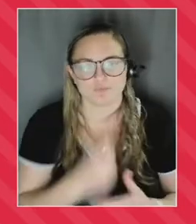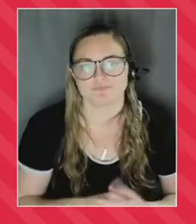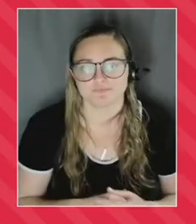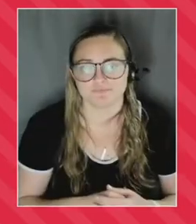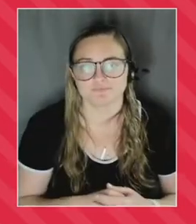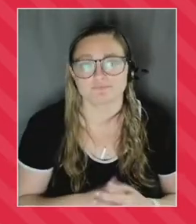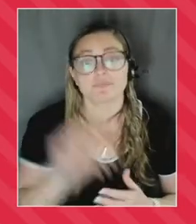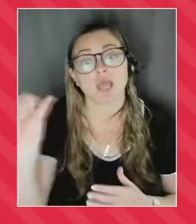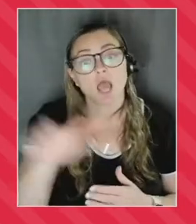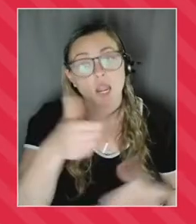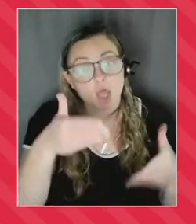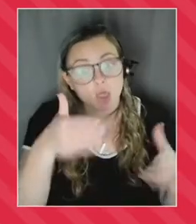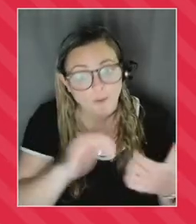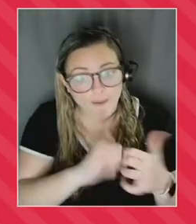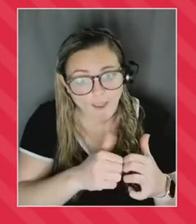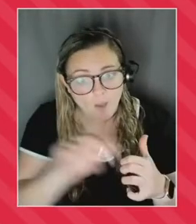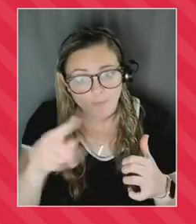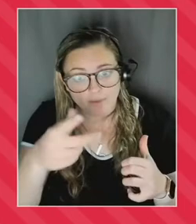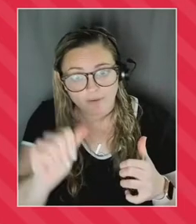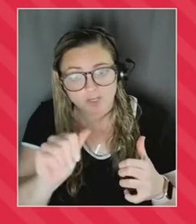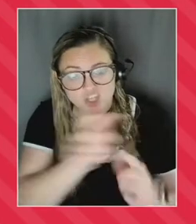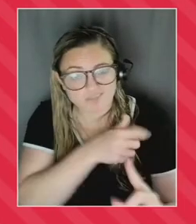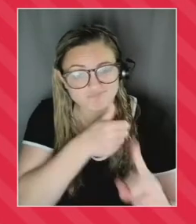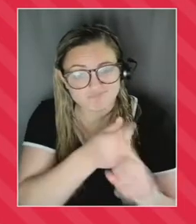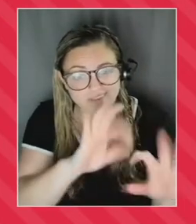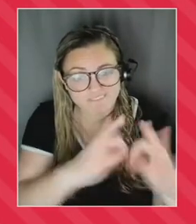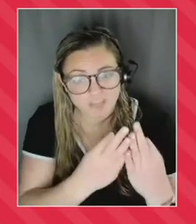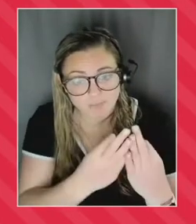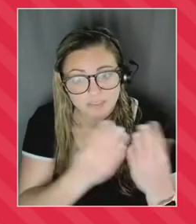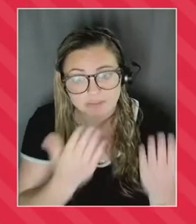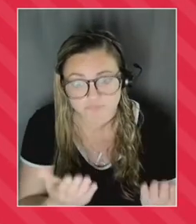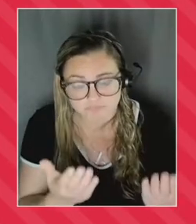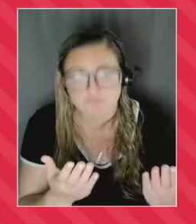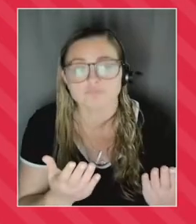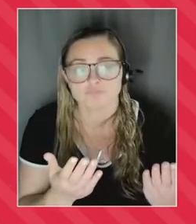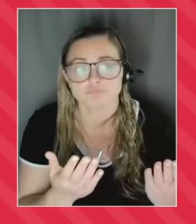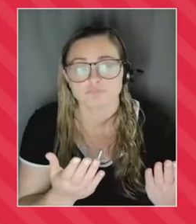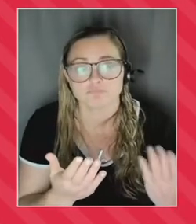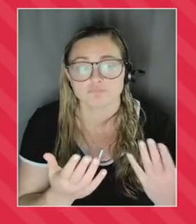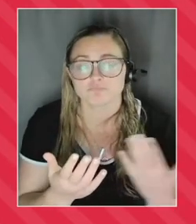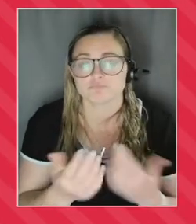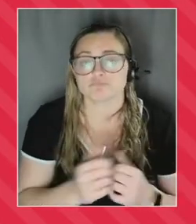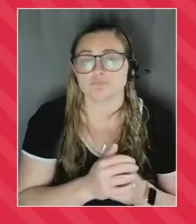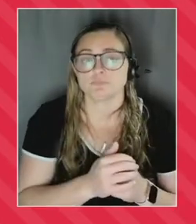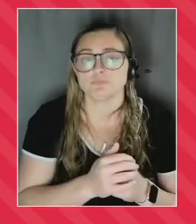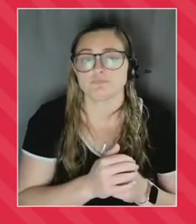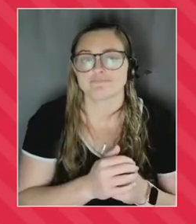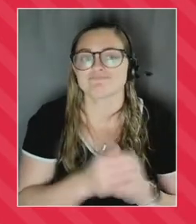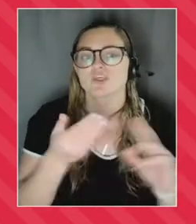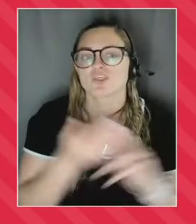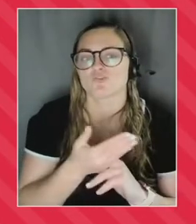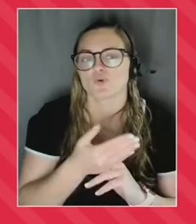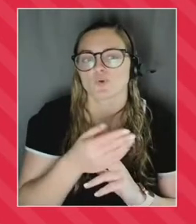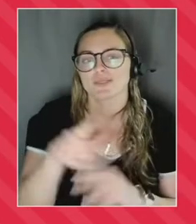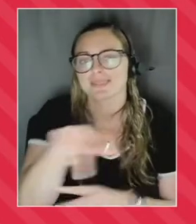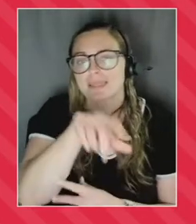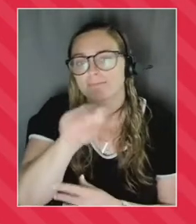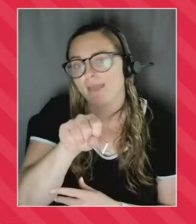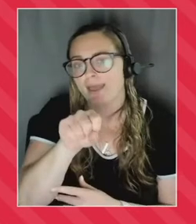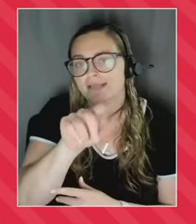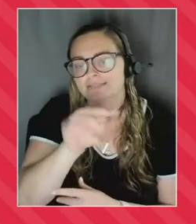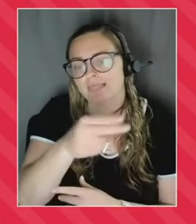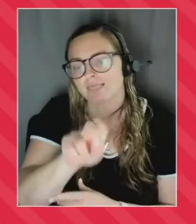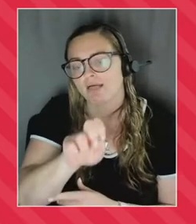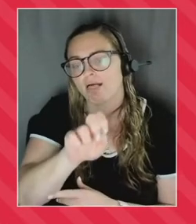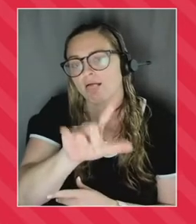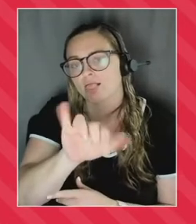Another way PHA has impacted families all across the country with good food is through the Pass the Love campaign